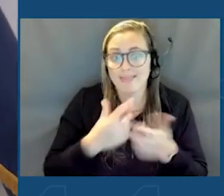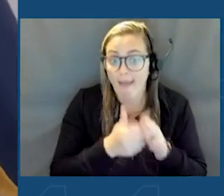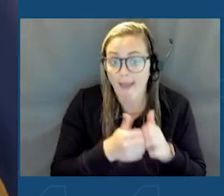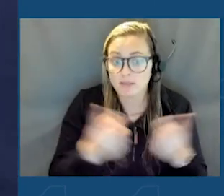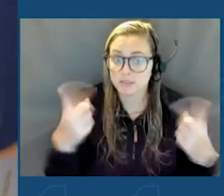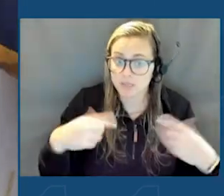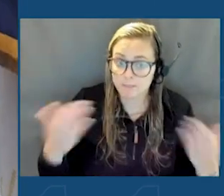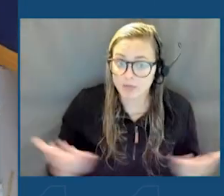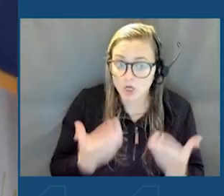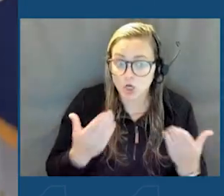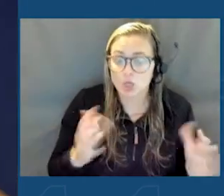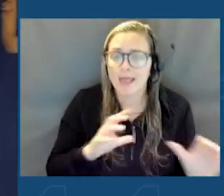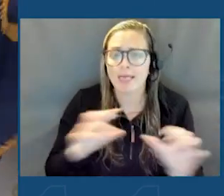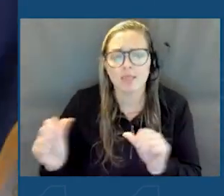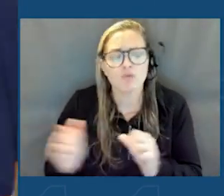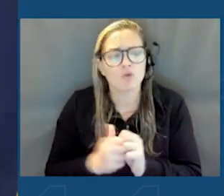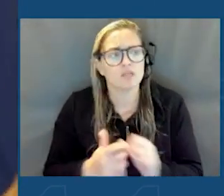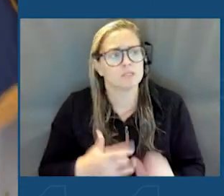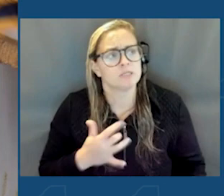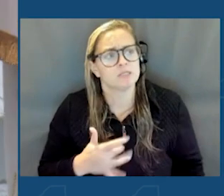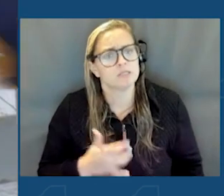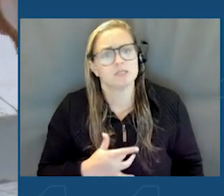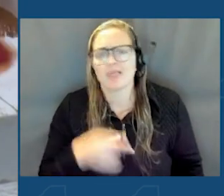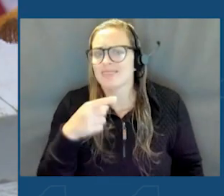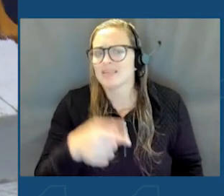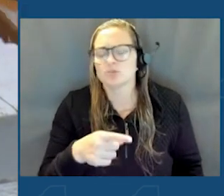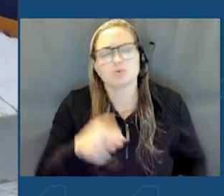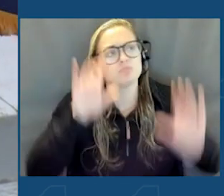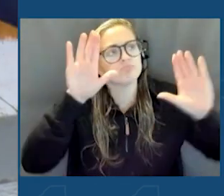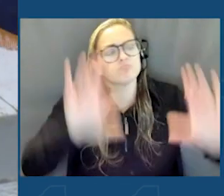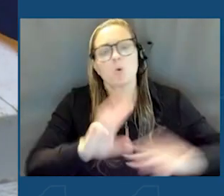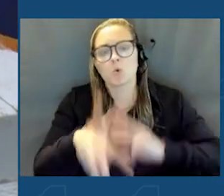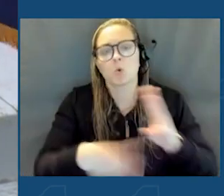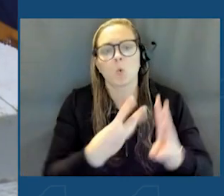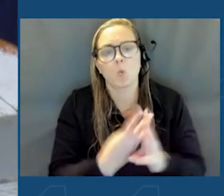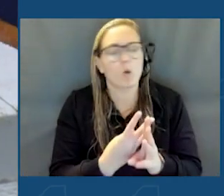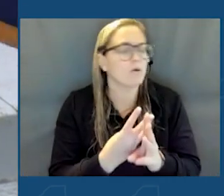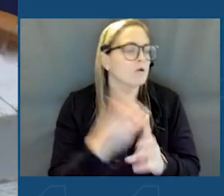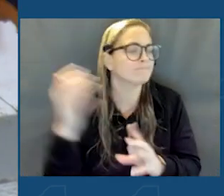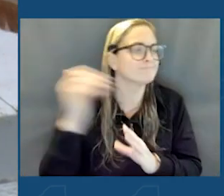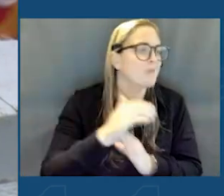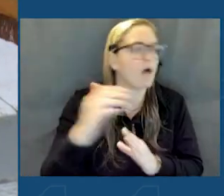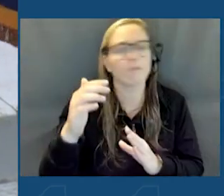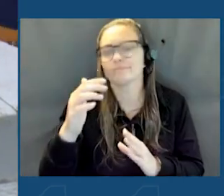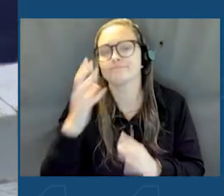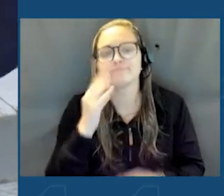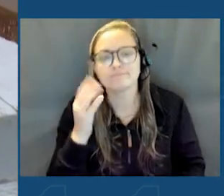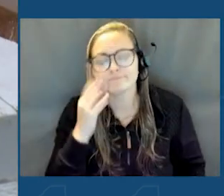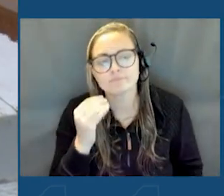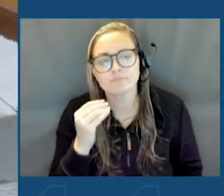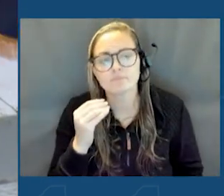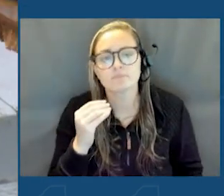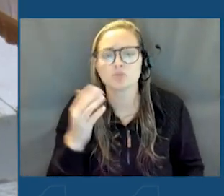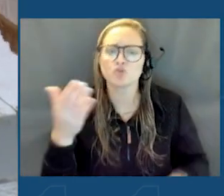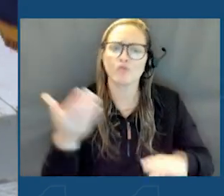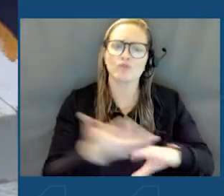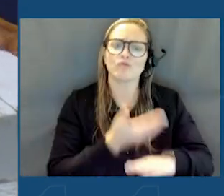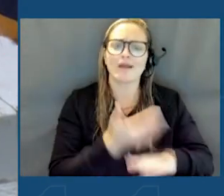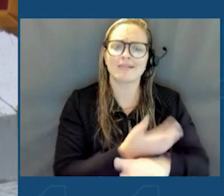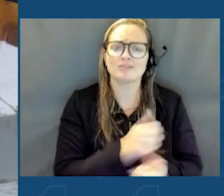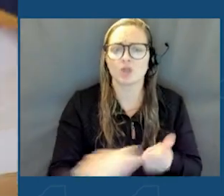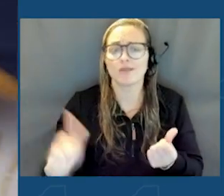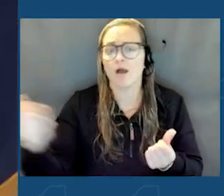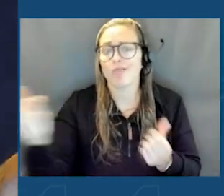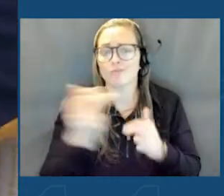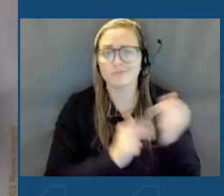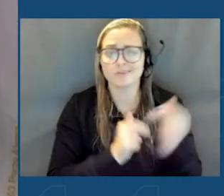that they leave with this sense that this really was a phenomenal world-class experience. So we've also supported the revitalizations of some of the other facilities in the